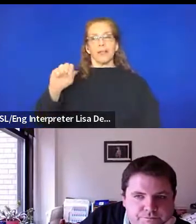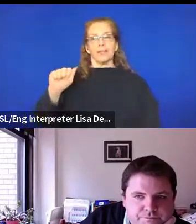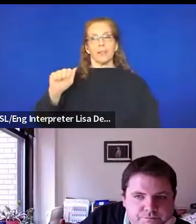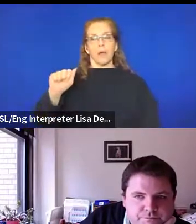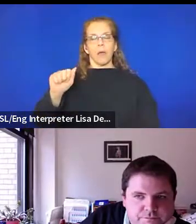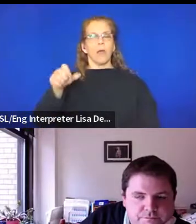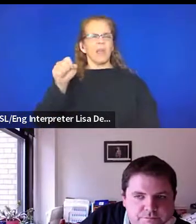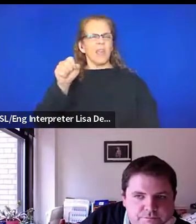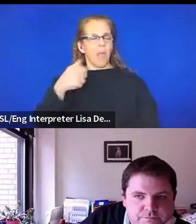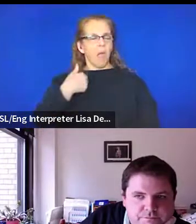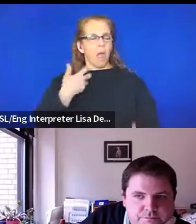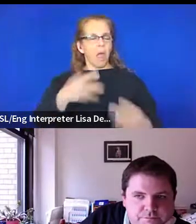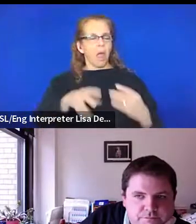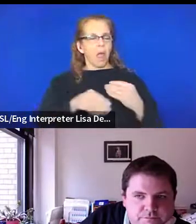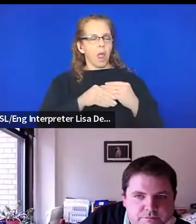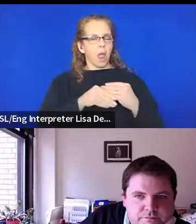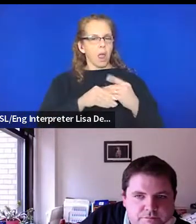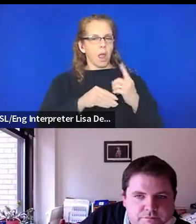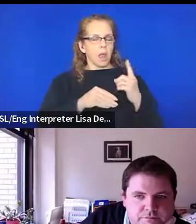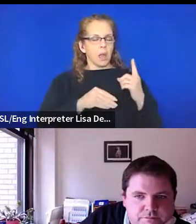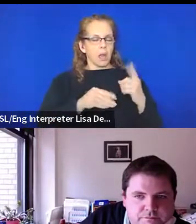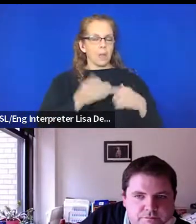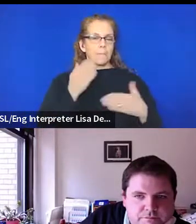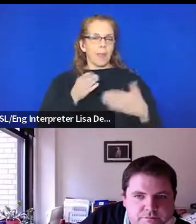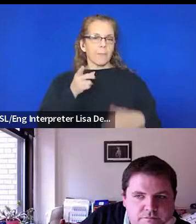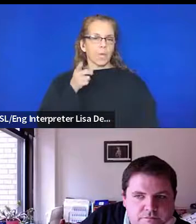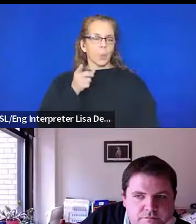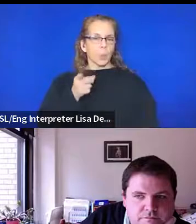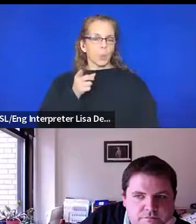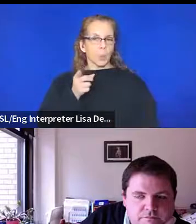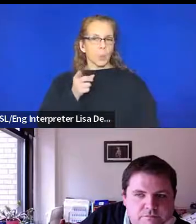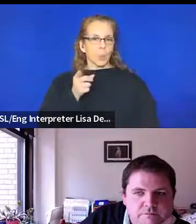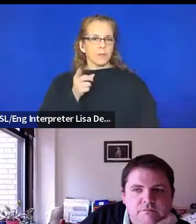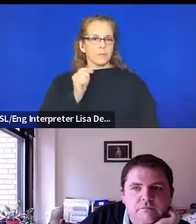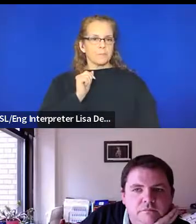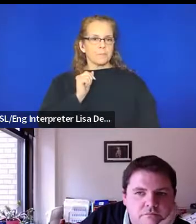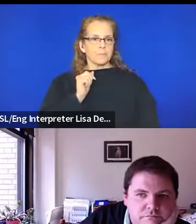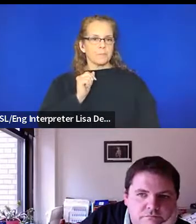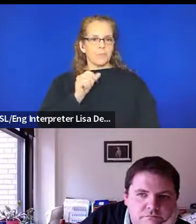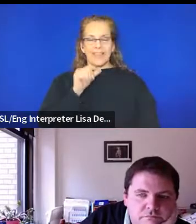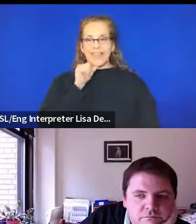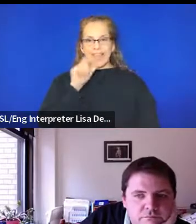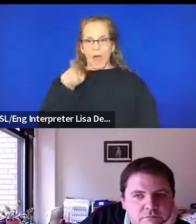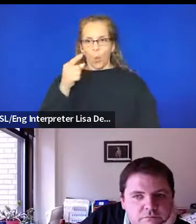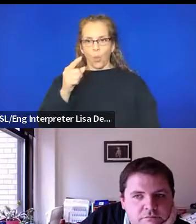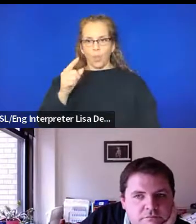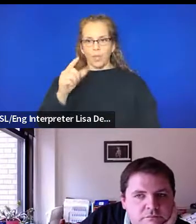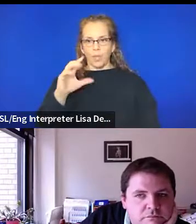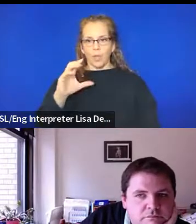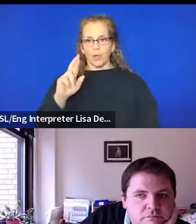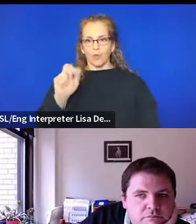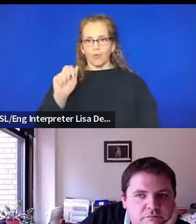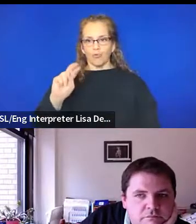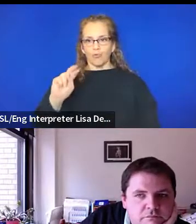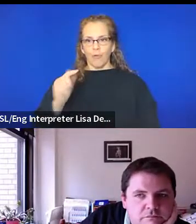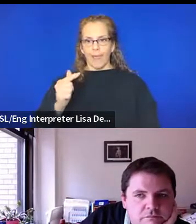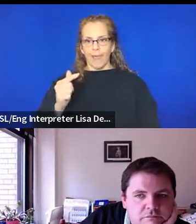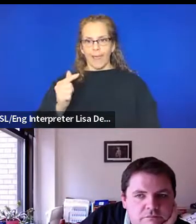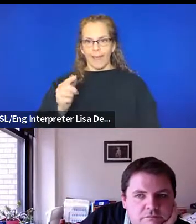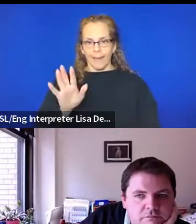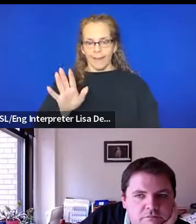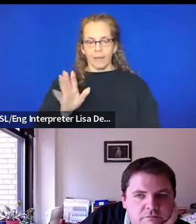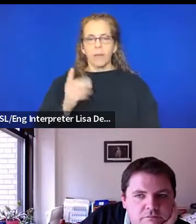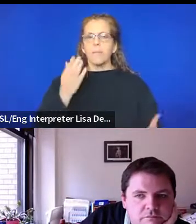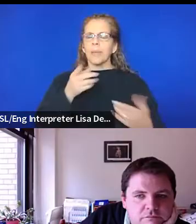is you may not, and this is not just to Craig, this is to anyone, you may not have